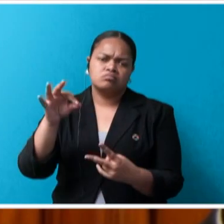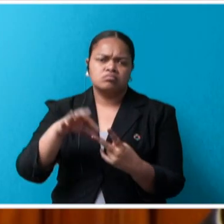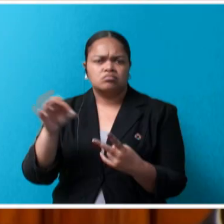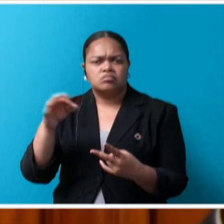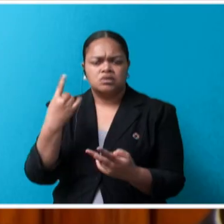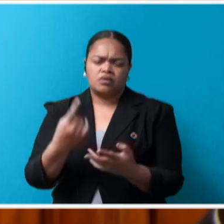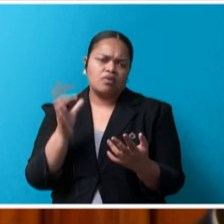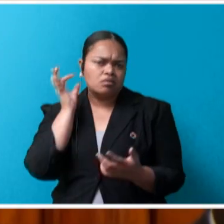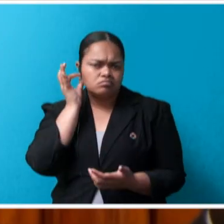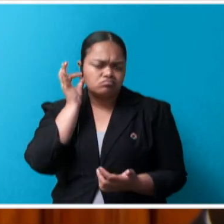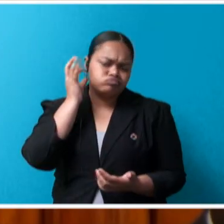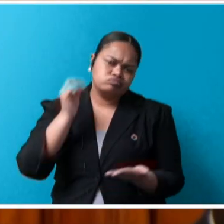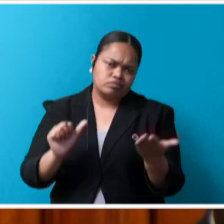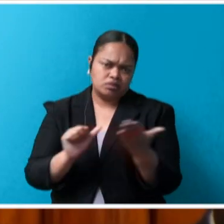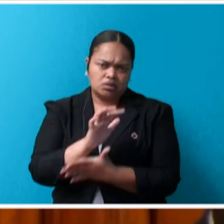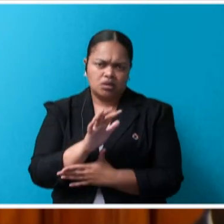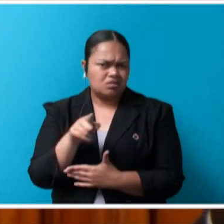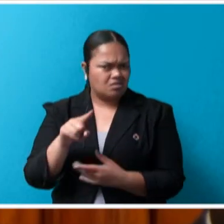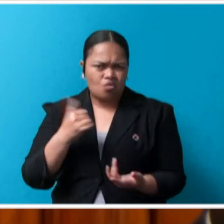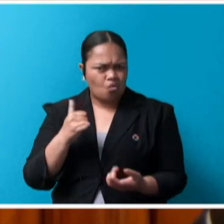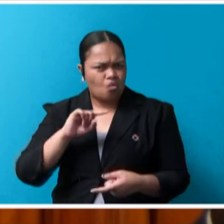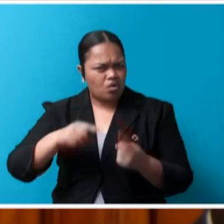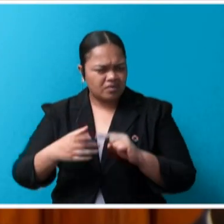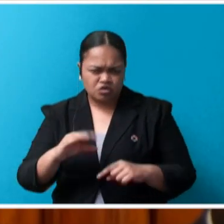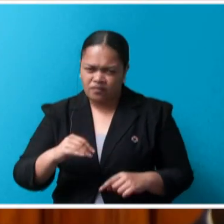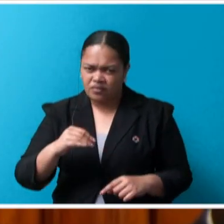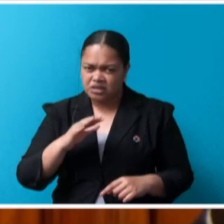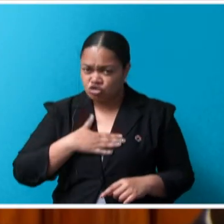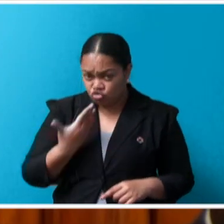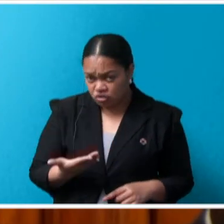particularly if there was any conflict of interest that existed?